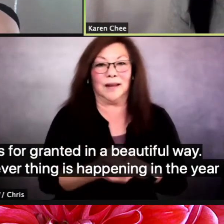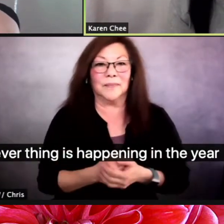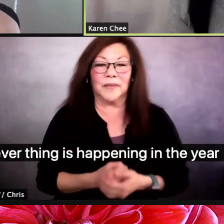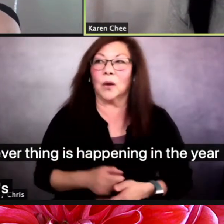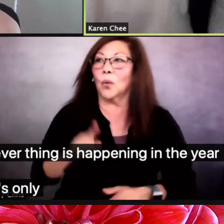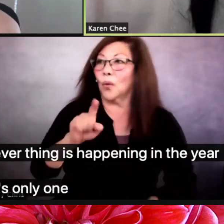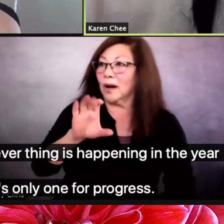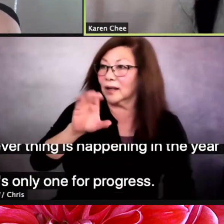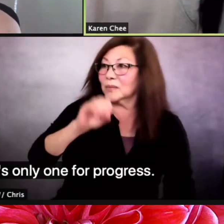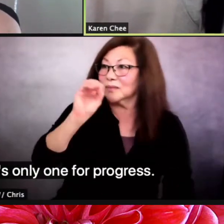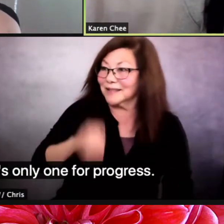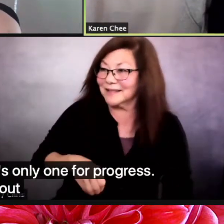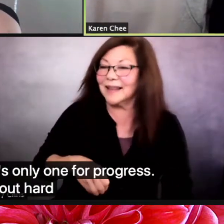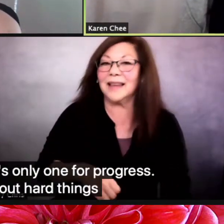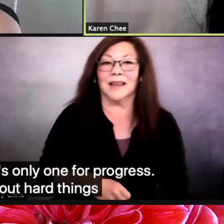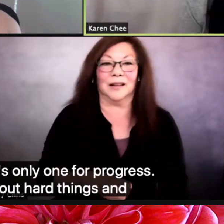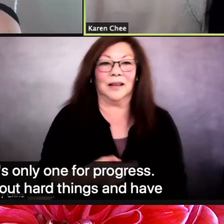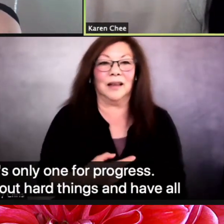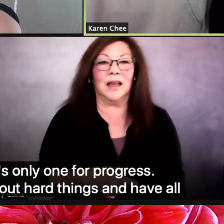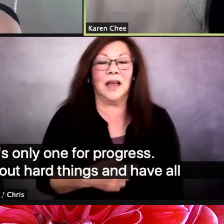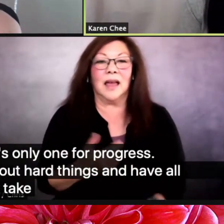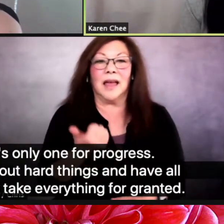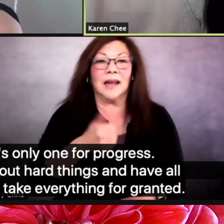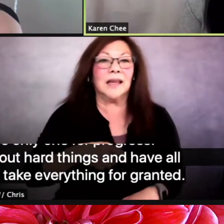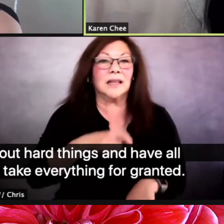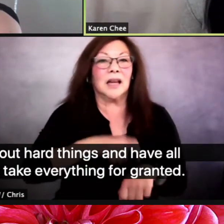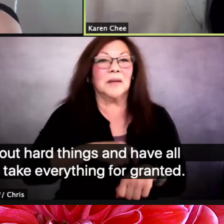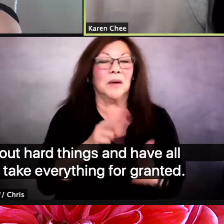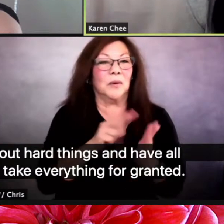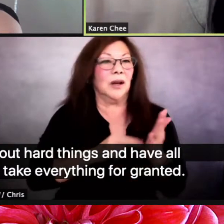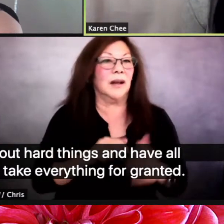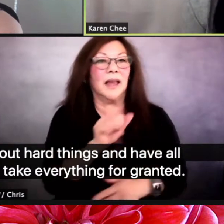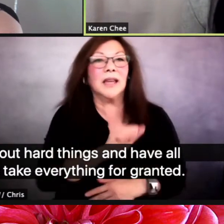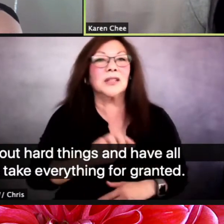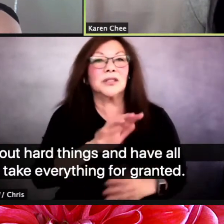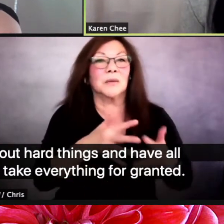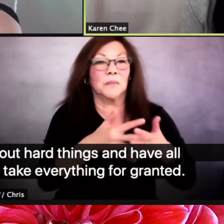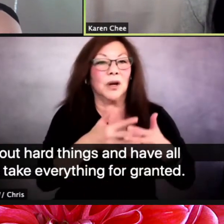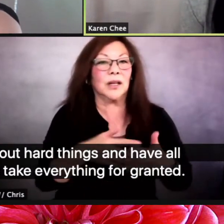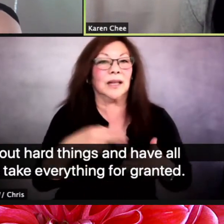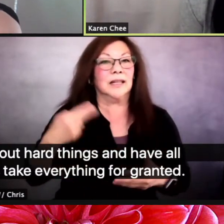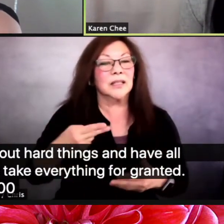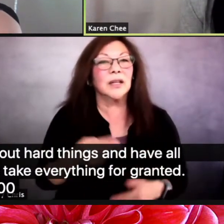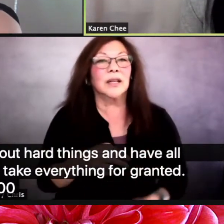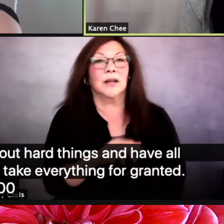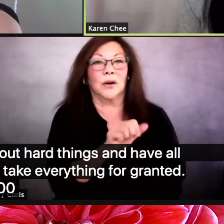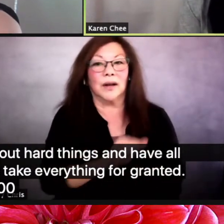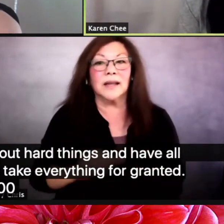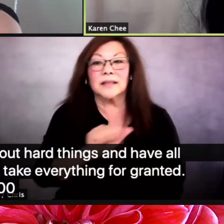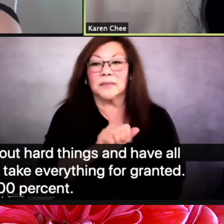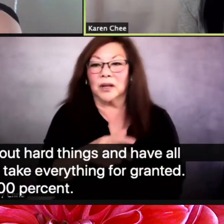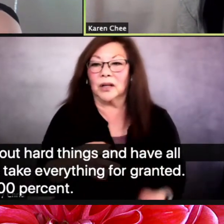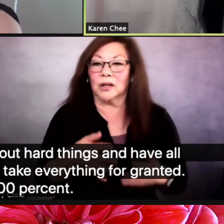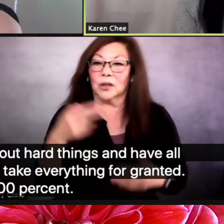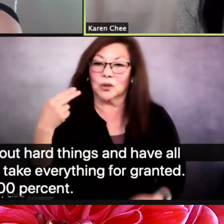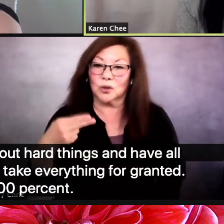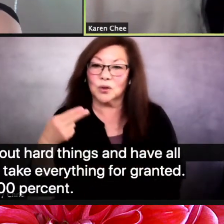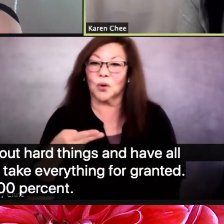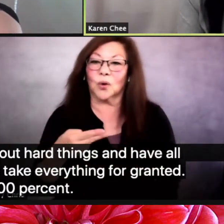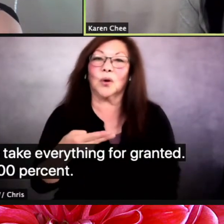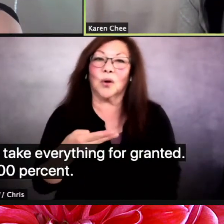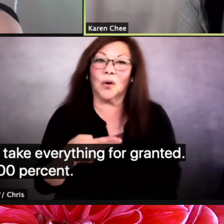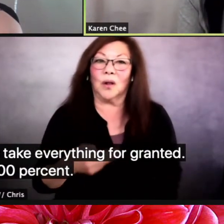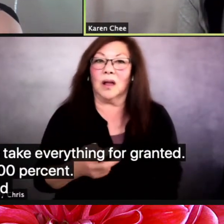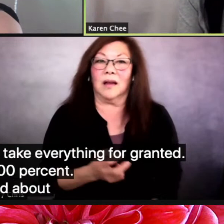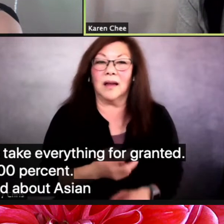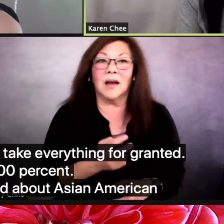thinking, I think anytime I read about Asian American history or even historical fiction, whenever people are having a hard time, I'm like,